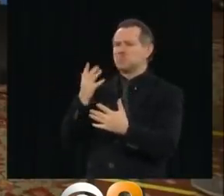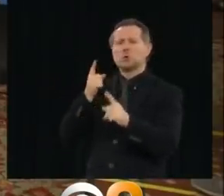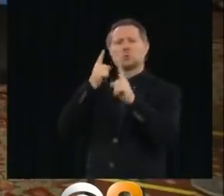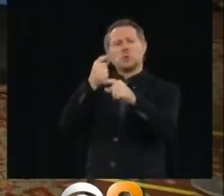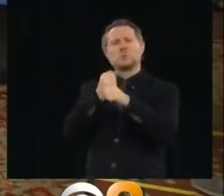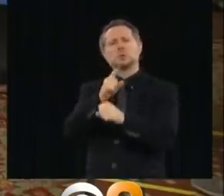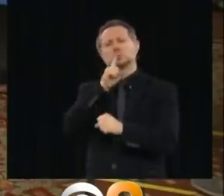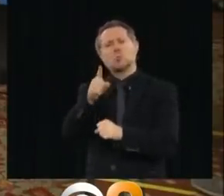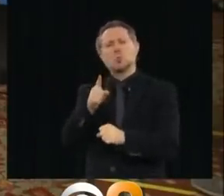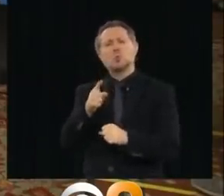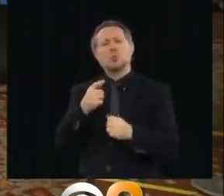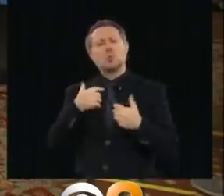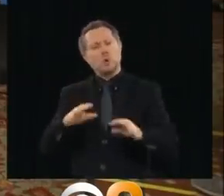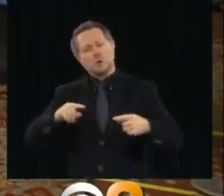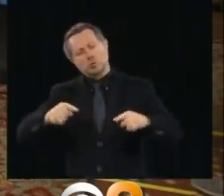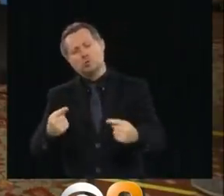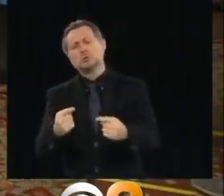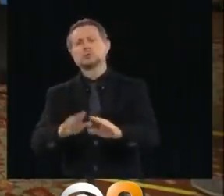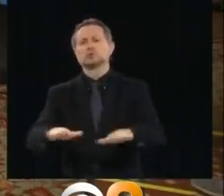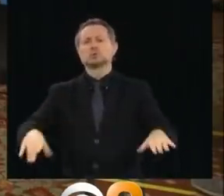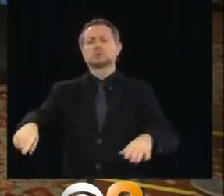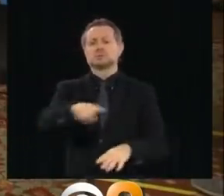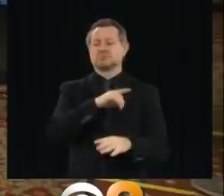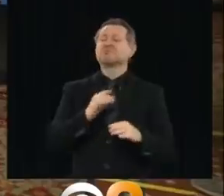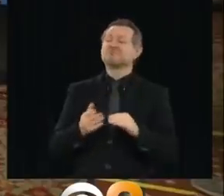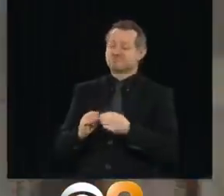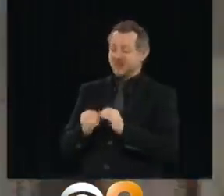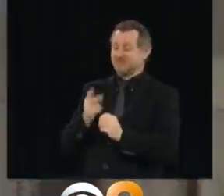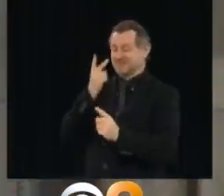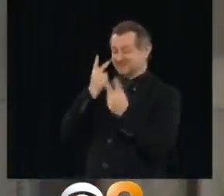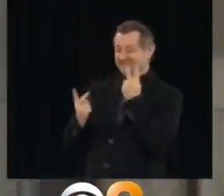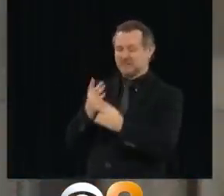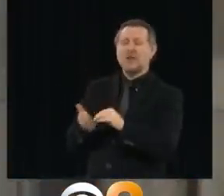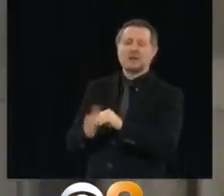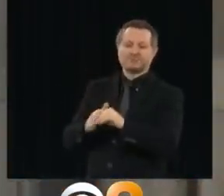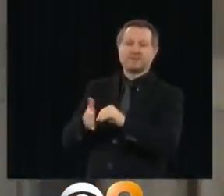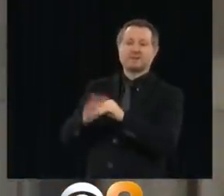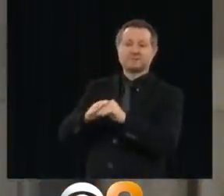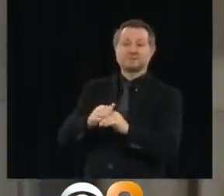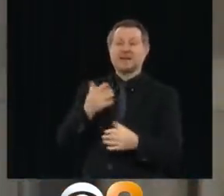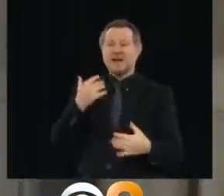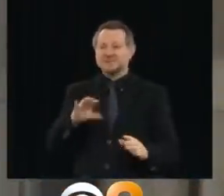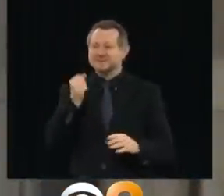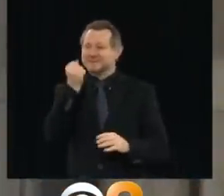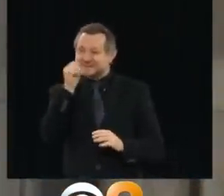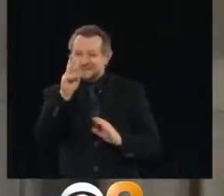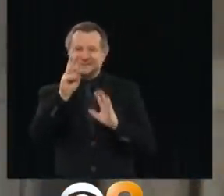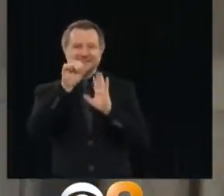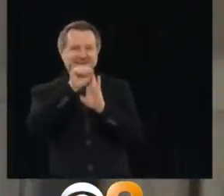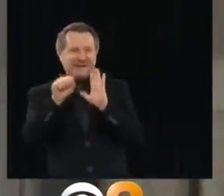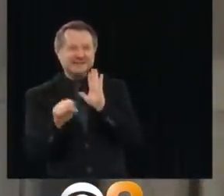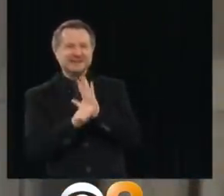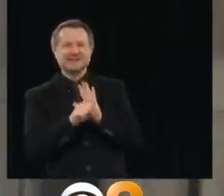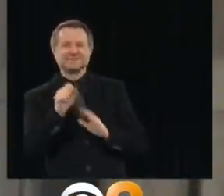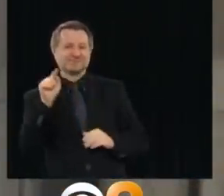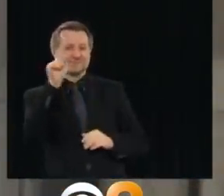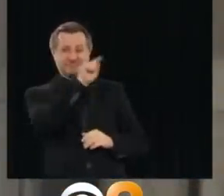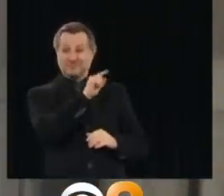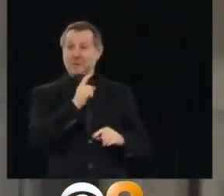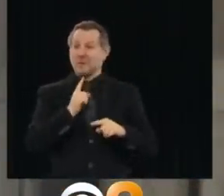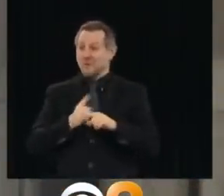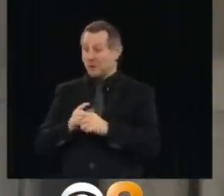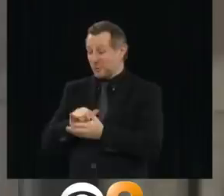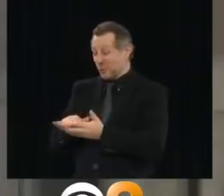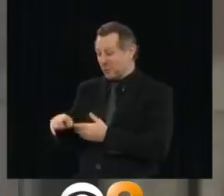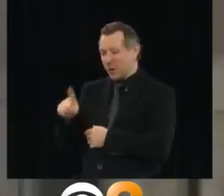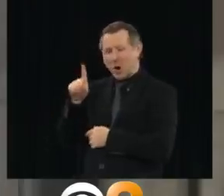these children, and the numbers keep rising. As the governor mentioned, 16 states, but we have over 120 cases here. But if you look across the